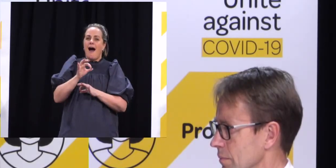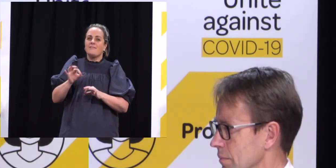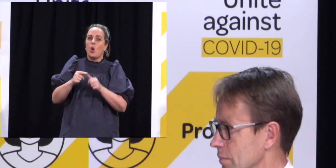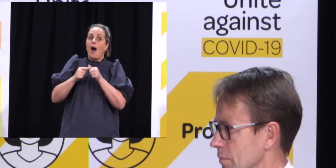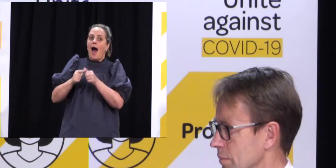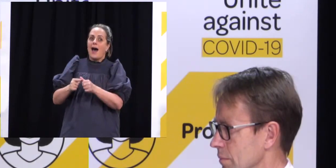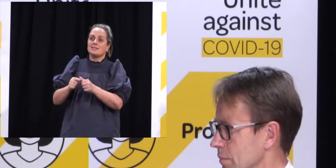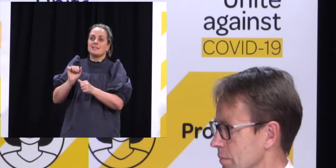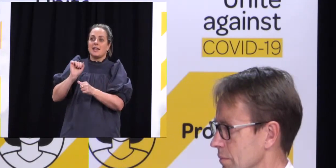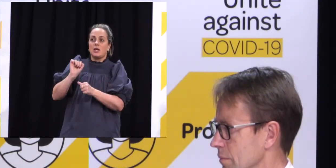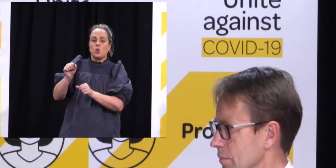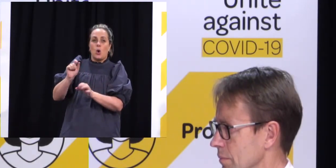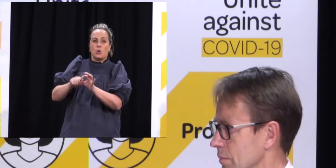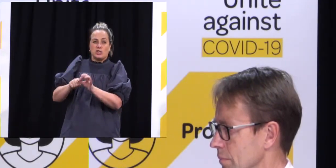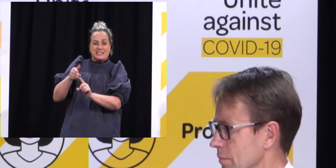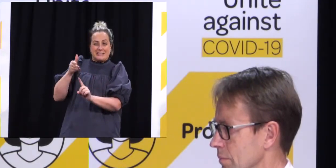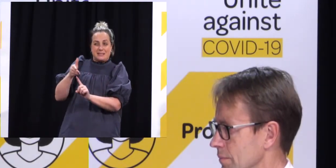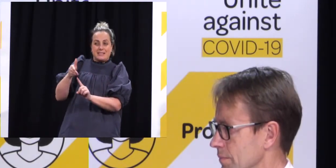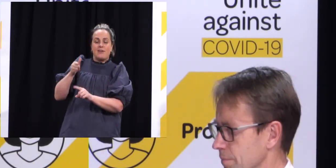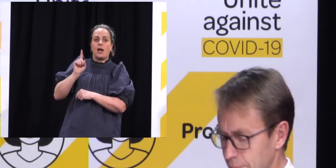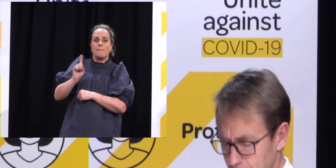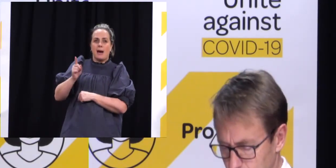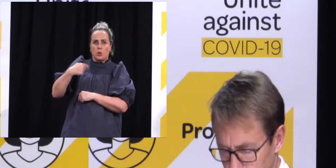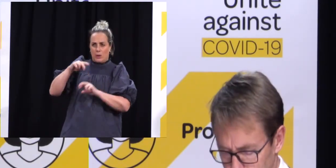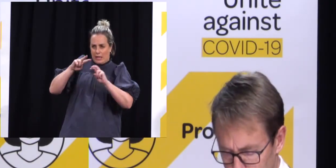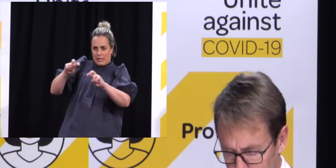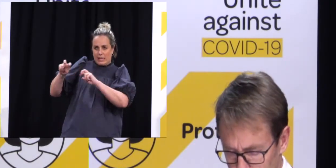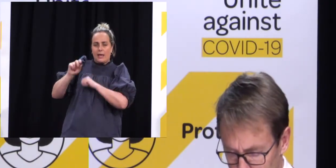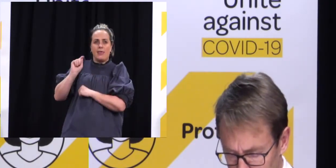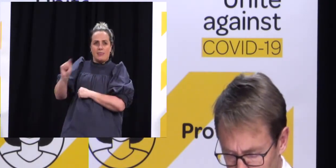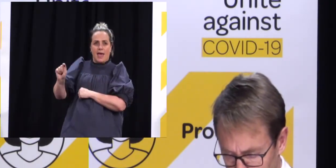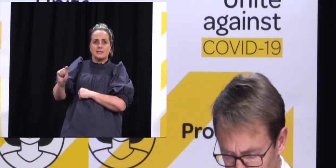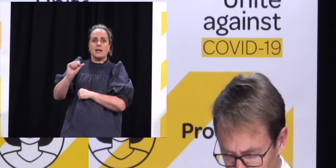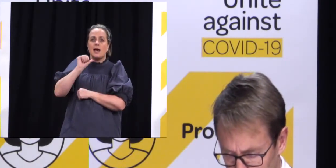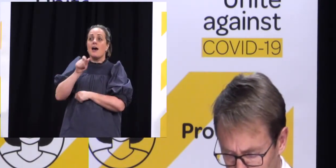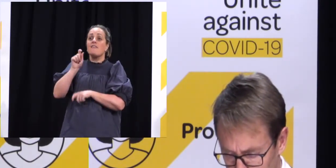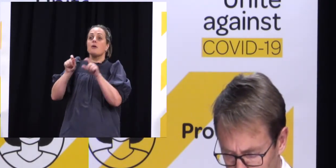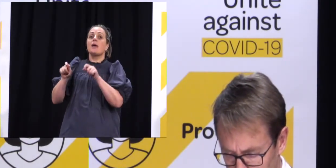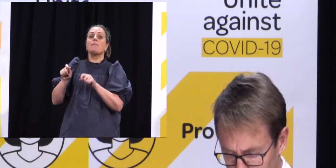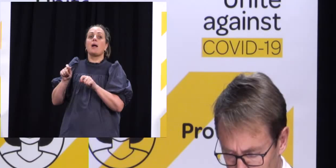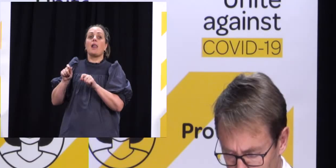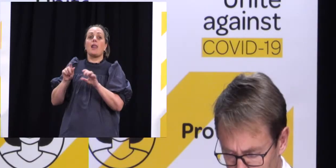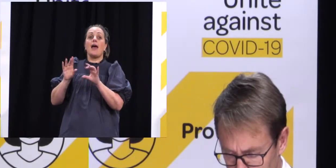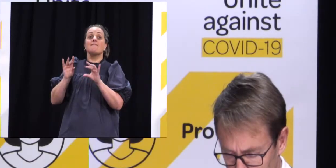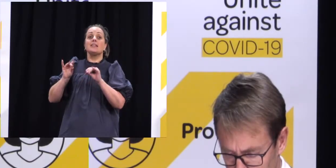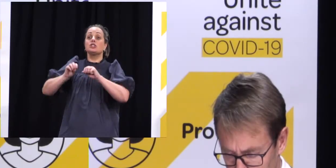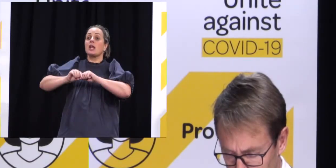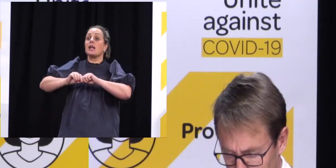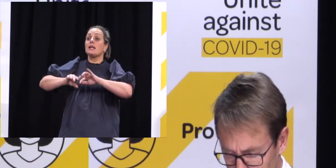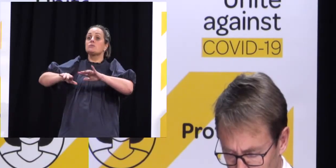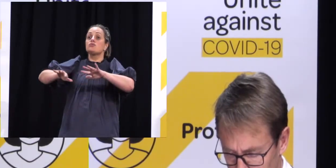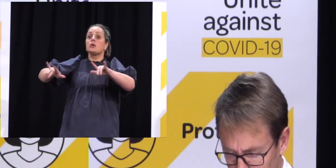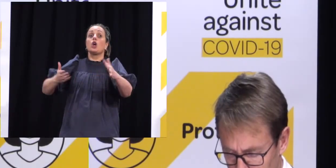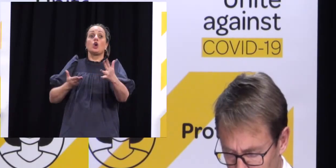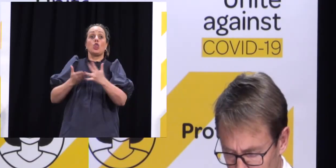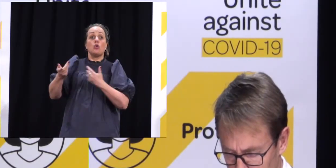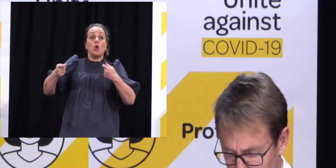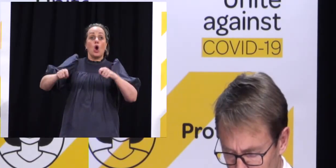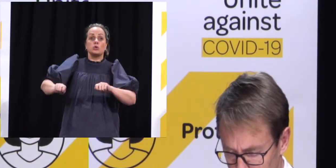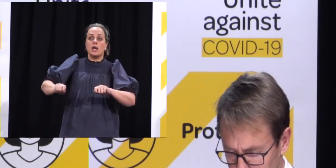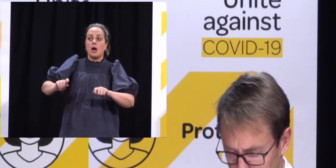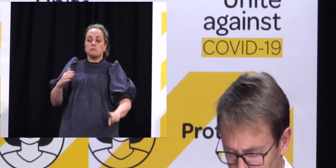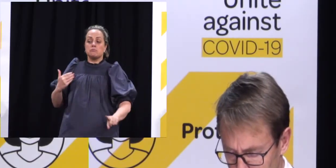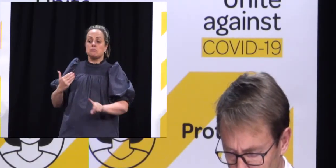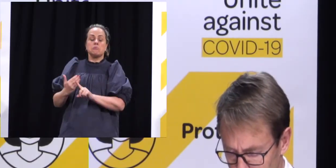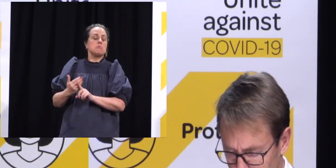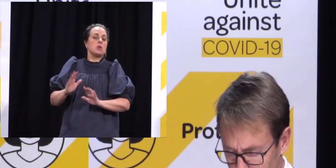question, we have been looking to see whether or not we've got that issue of people continuing to affect during the lockdown, and to date that hasn't been a concern